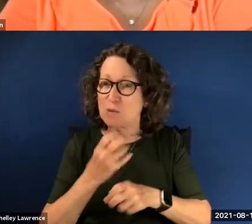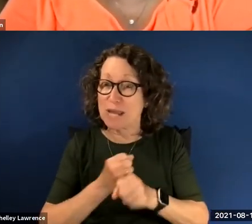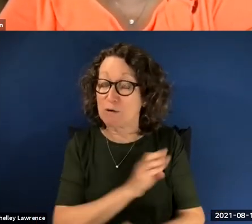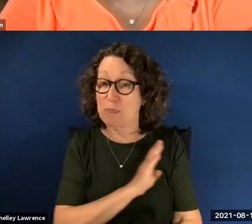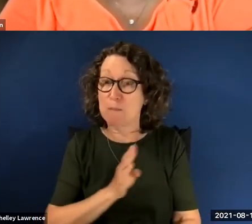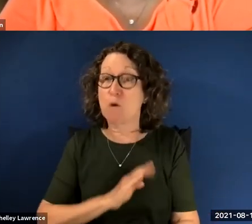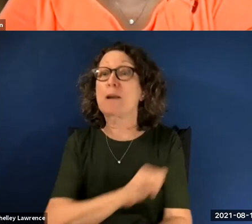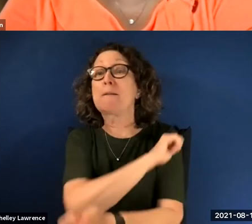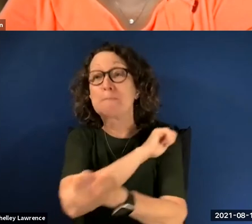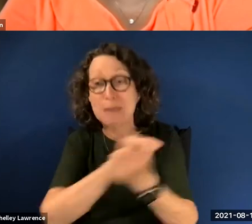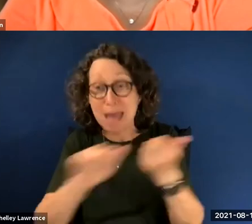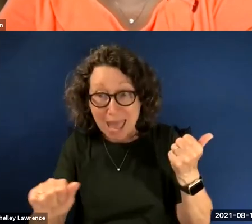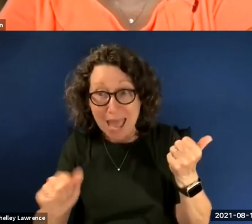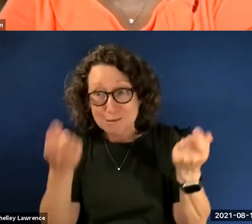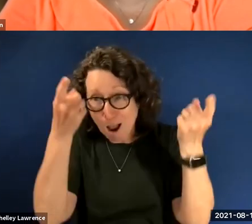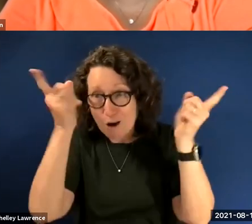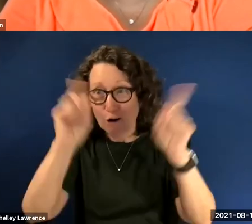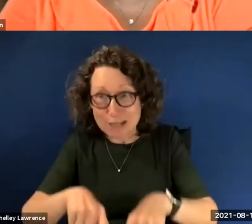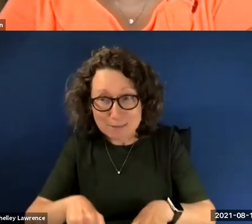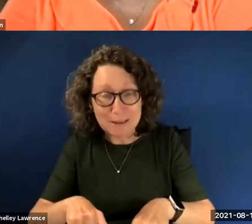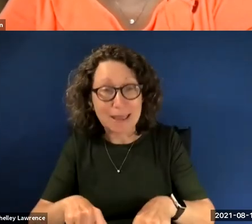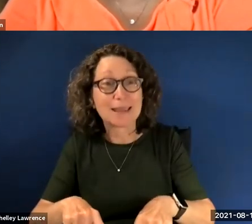actually passed an agreement.